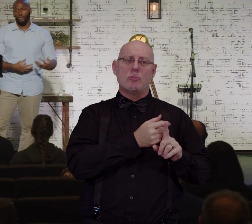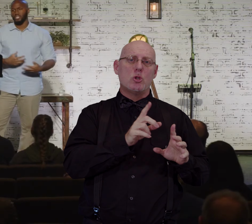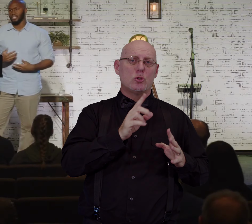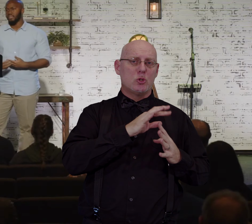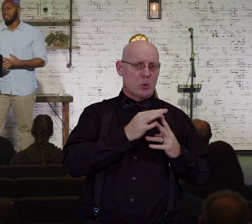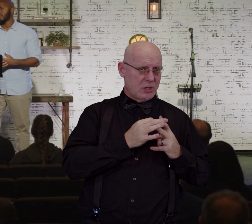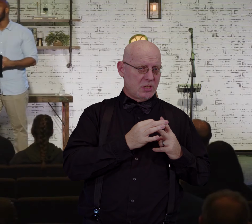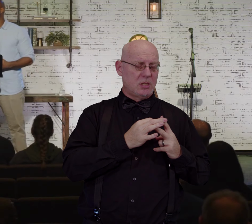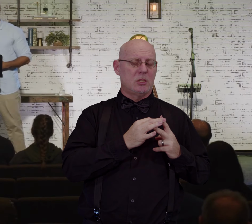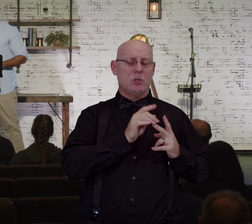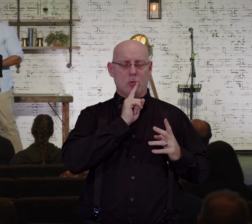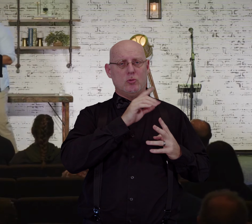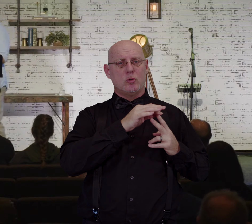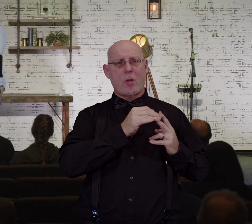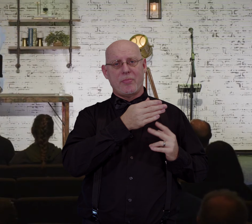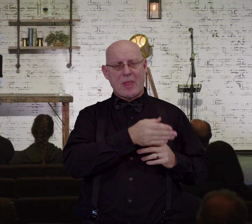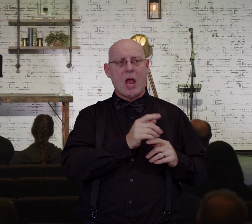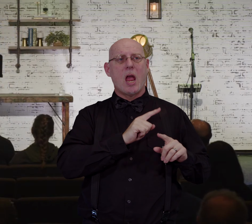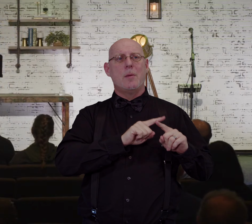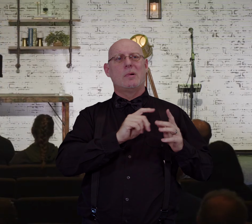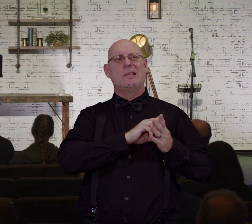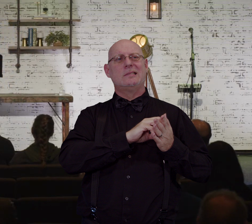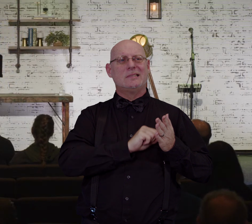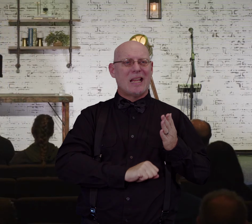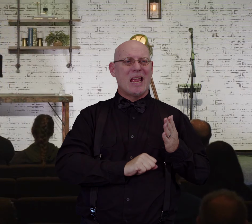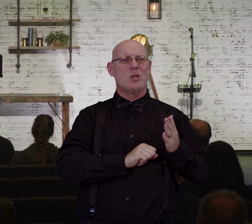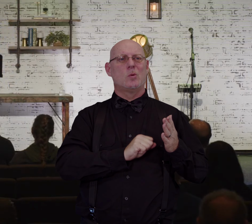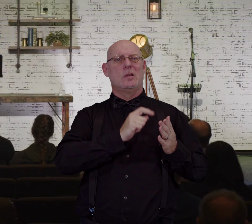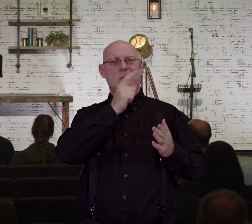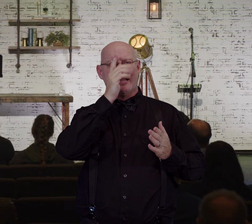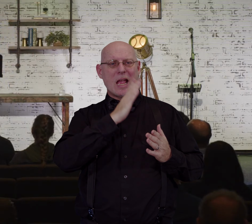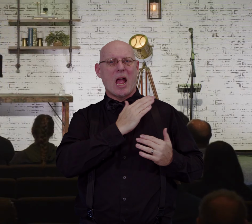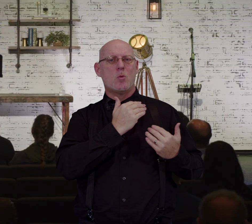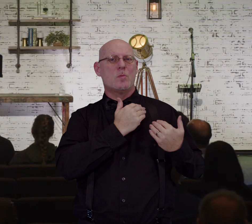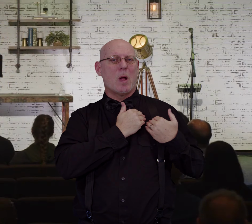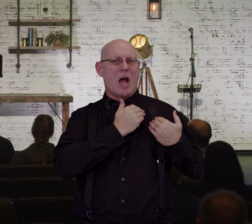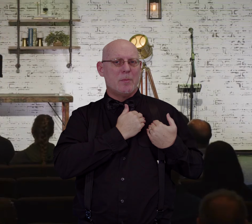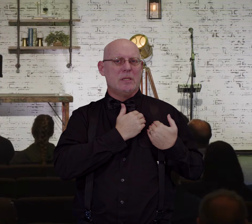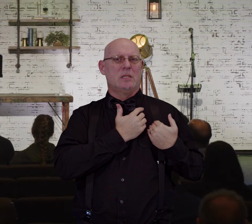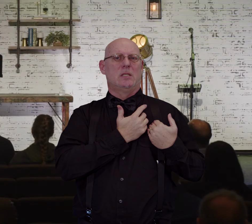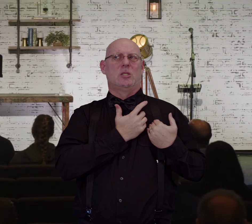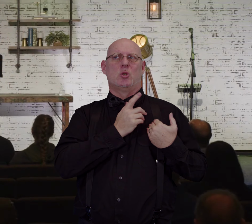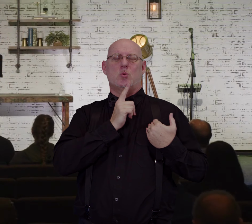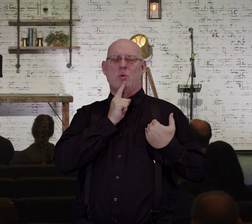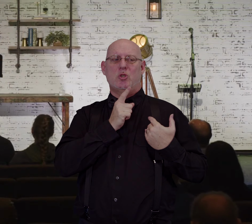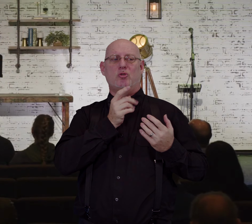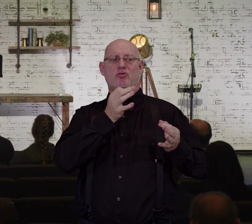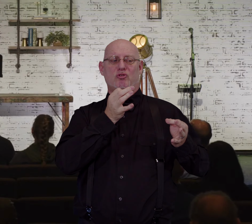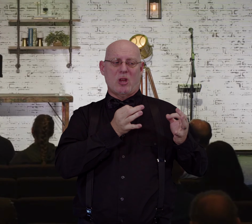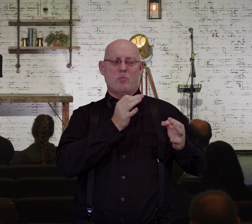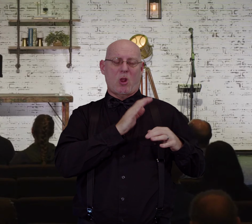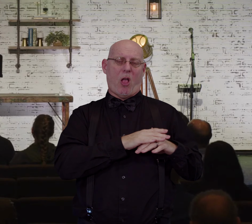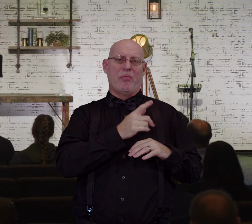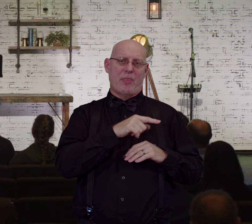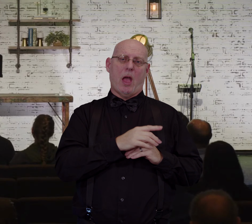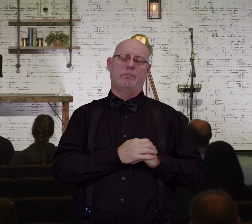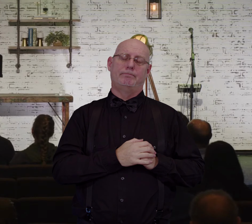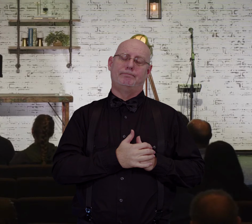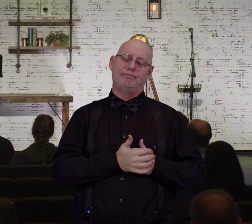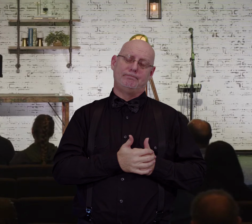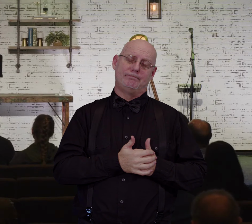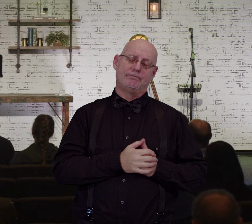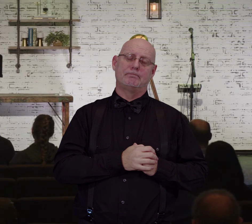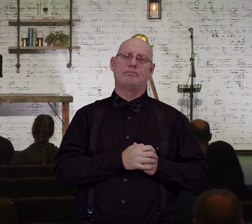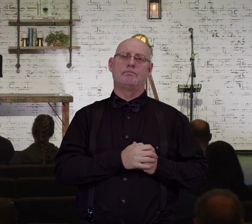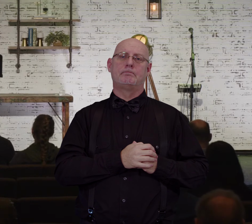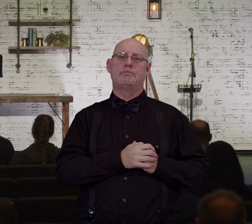is a choice in there, but it takes away the side of it on God's end where there's a legitimate judgment upon them.